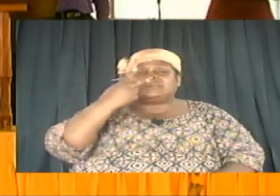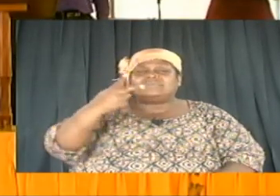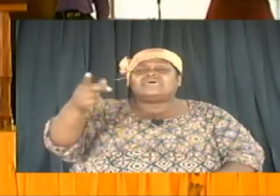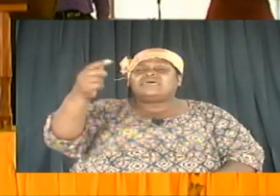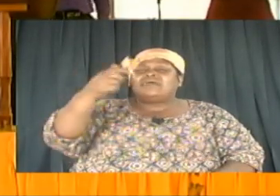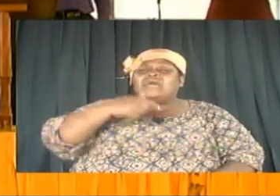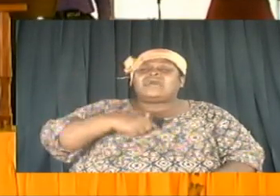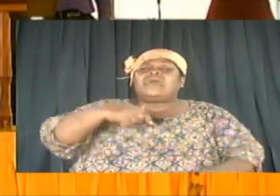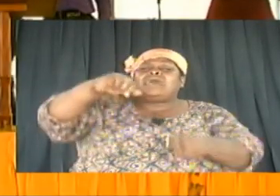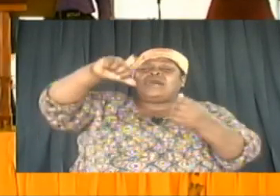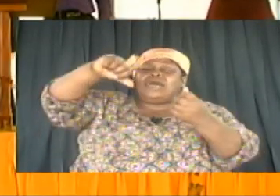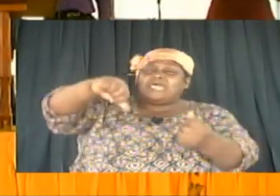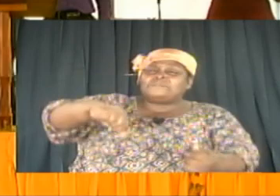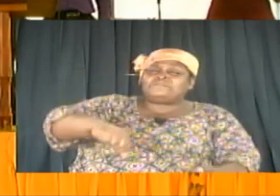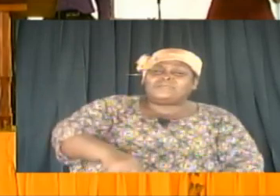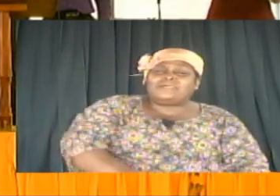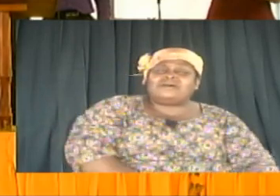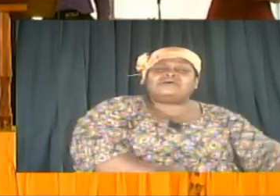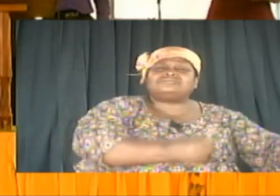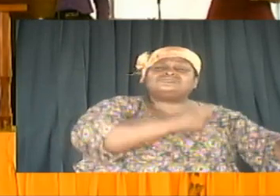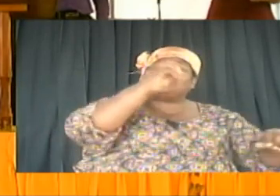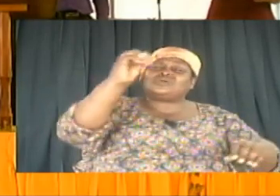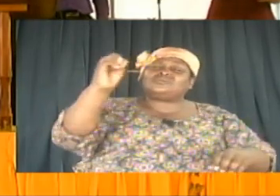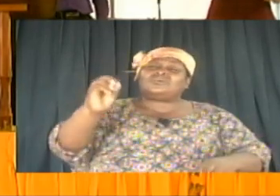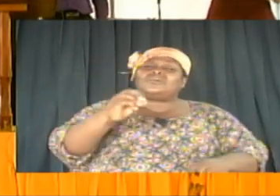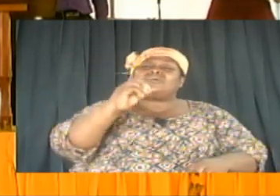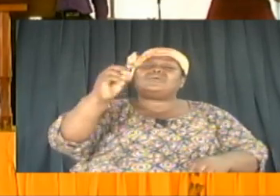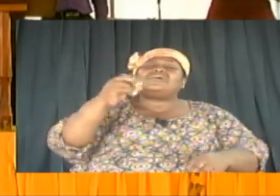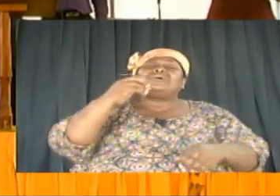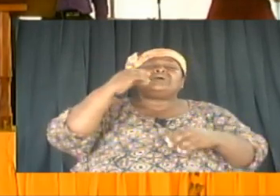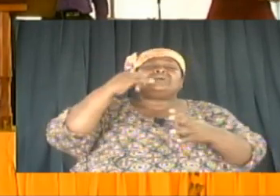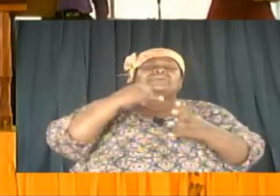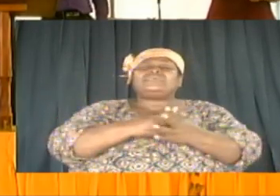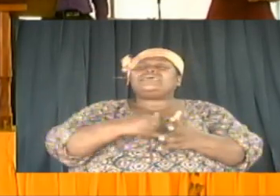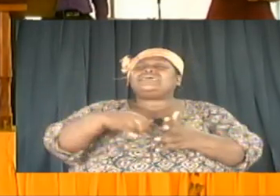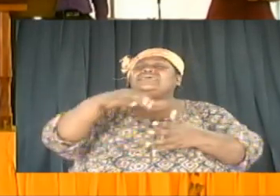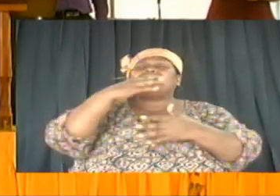I see. I plunge and roll.